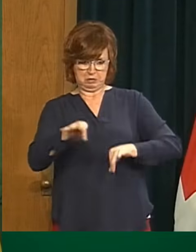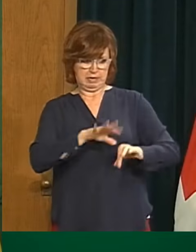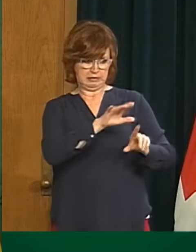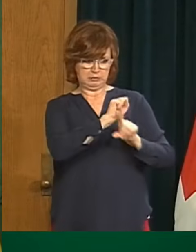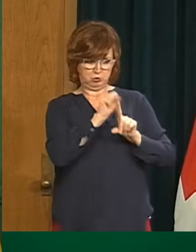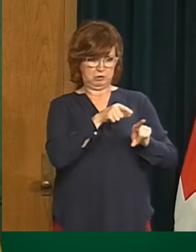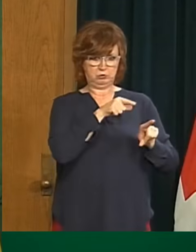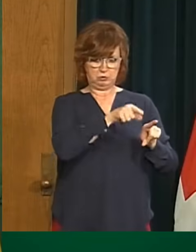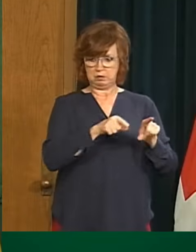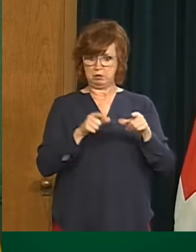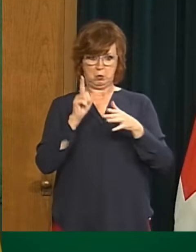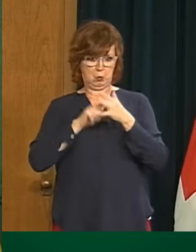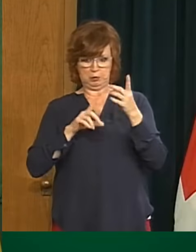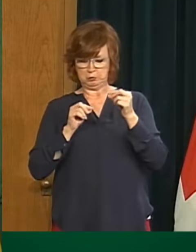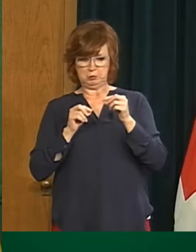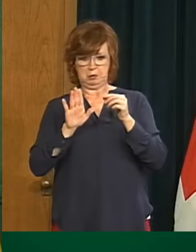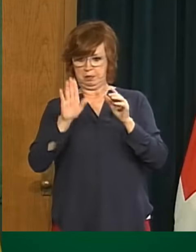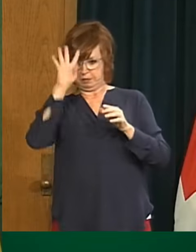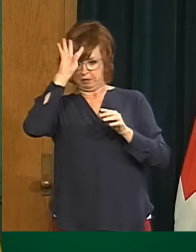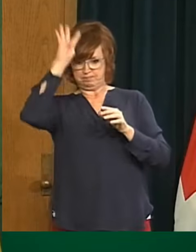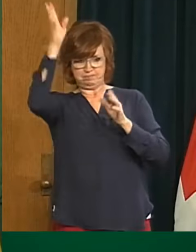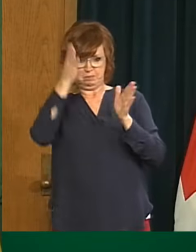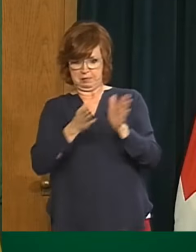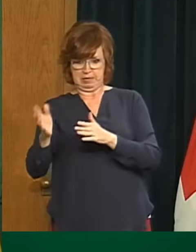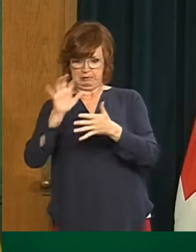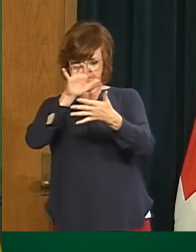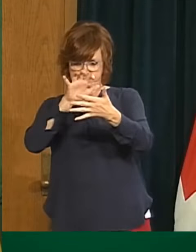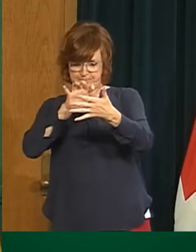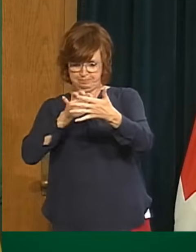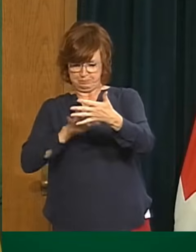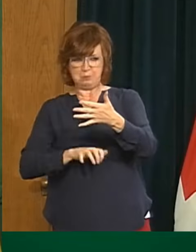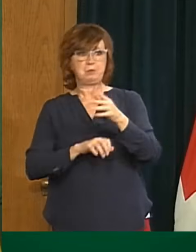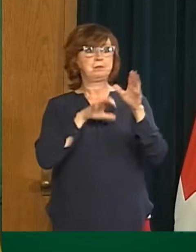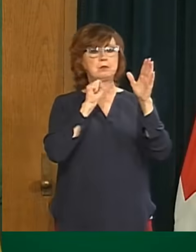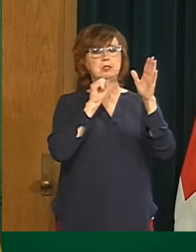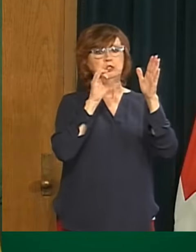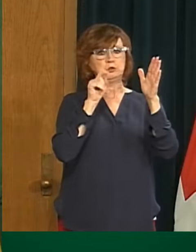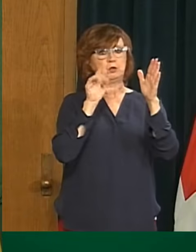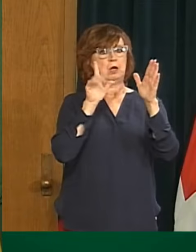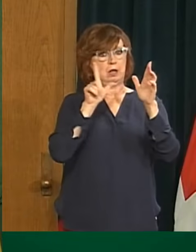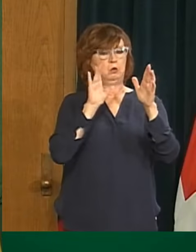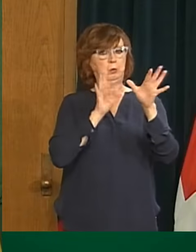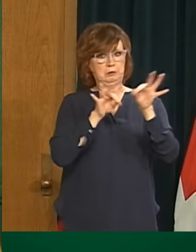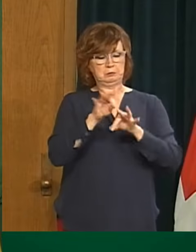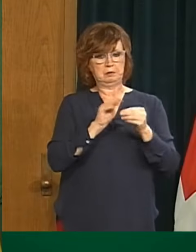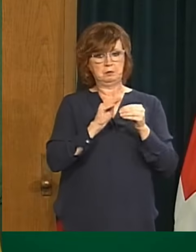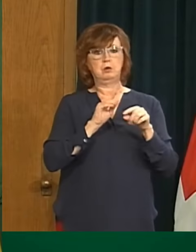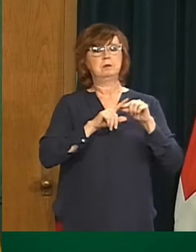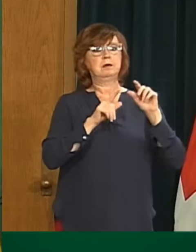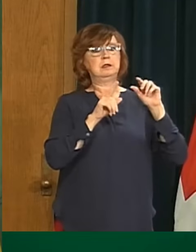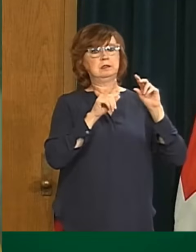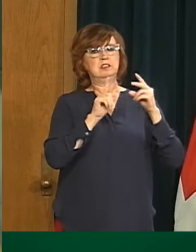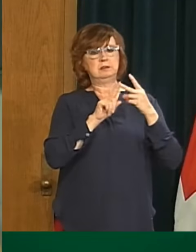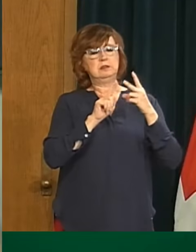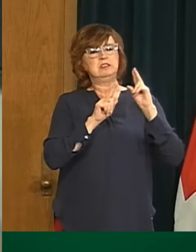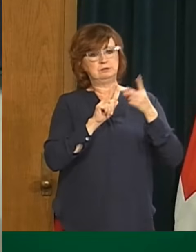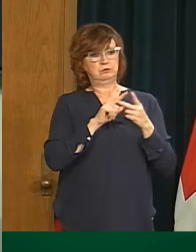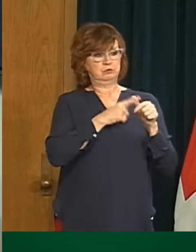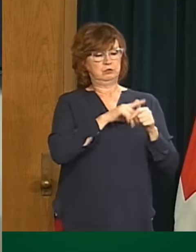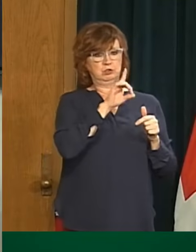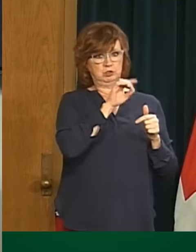how they're addressing it. Scott Livingstone will have more to say about that in a moment, but first I'll ask Dr. Shahab to make a few